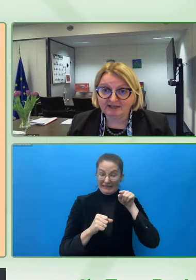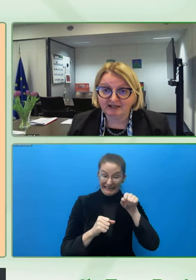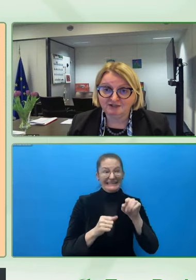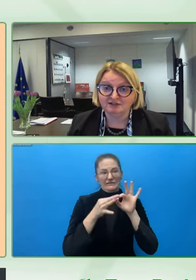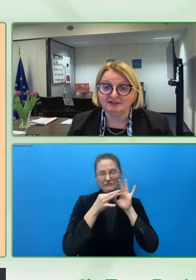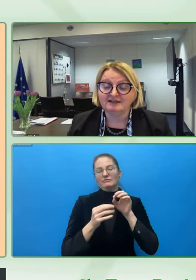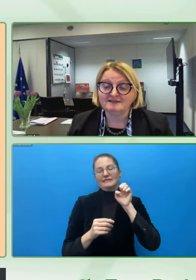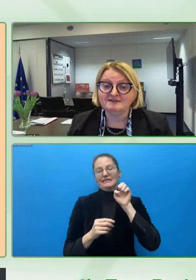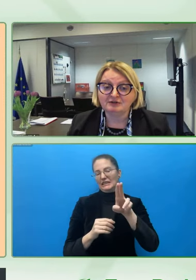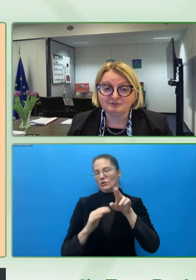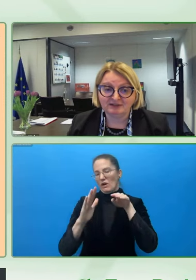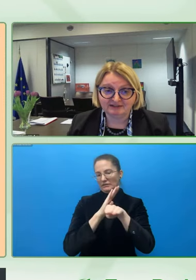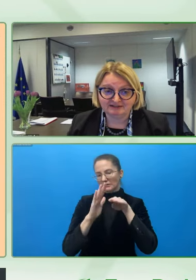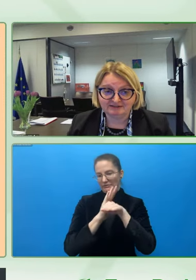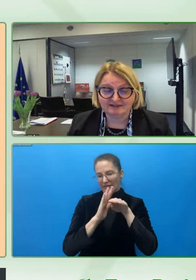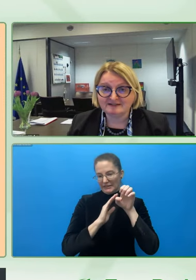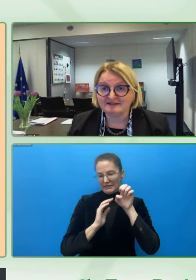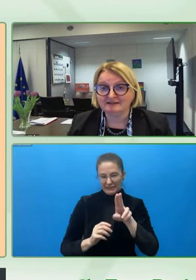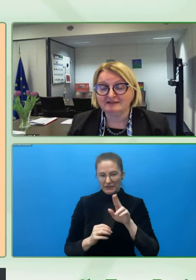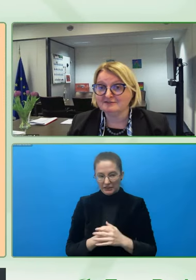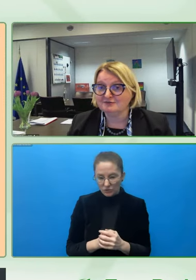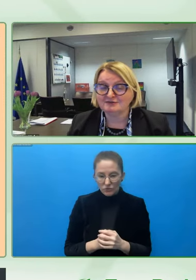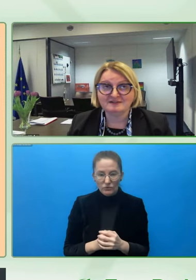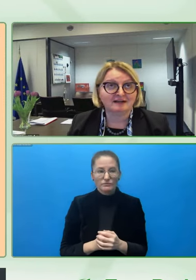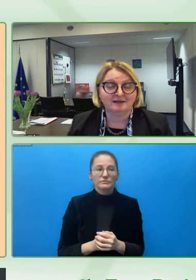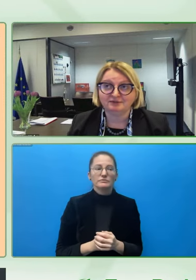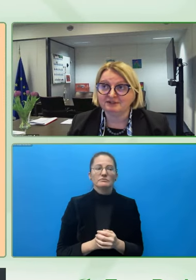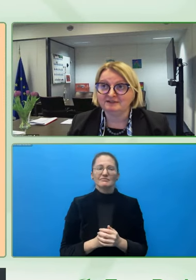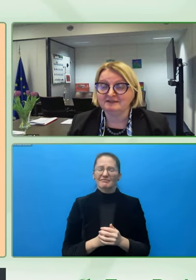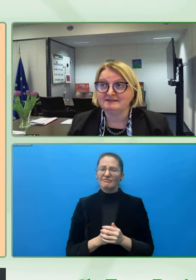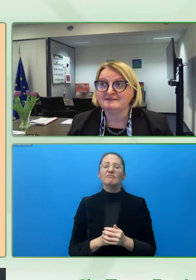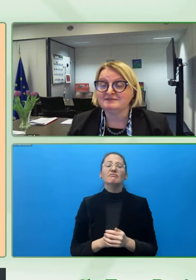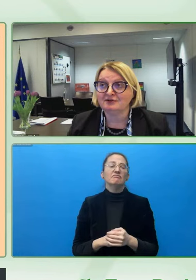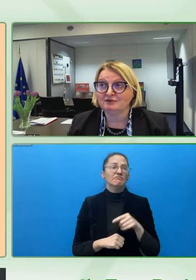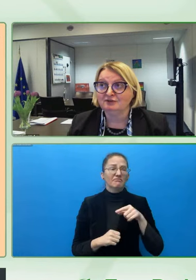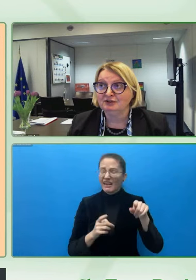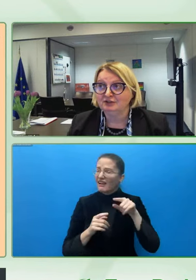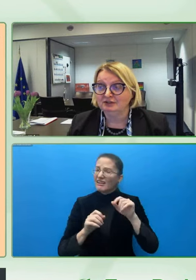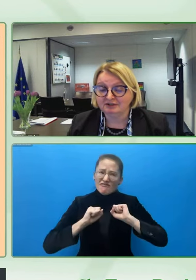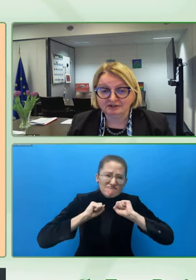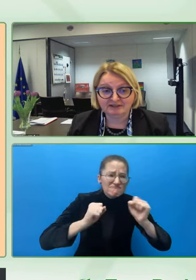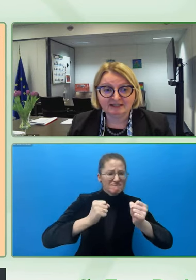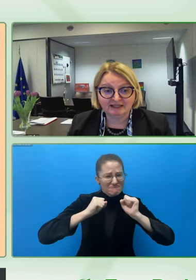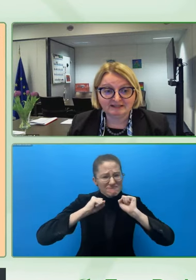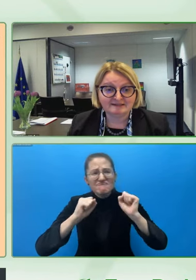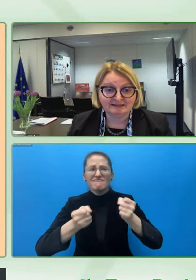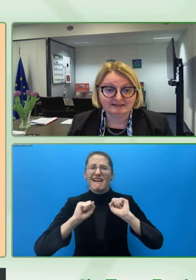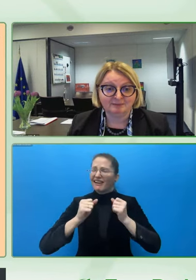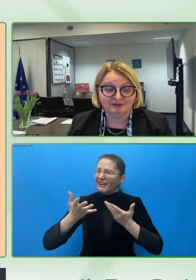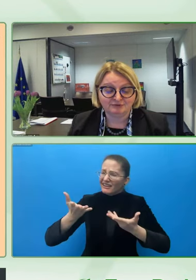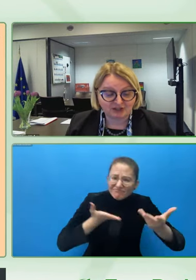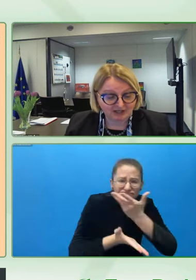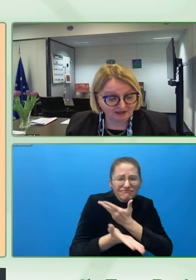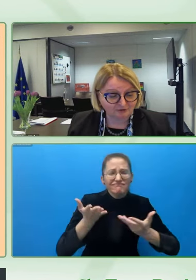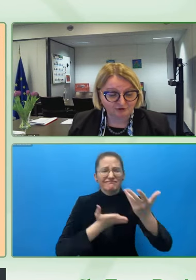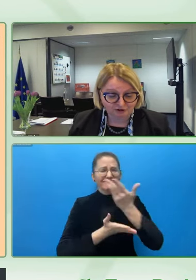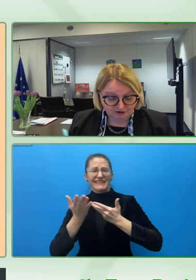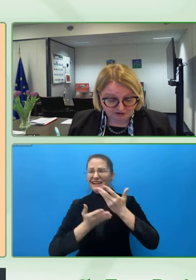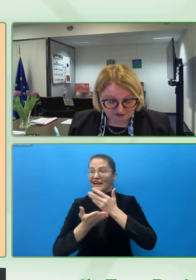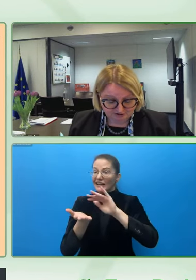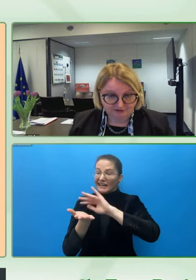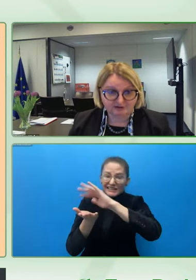so engaging. It has so many activities, and Jesus elaborated it so nicely about